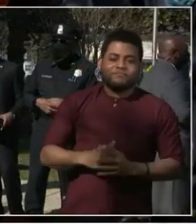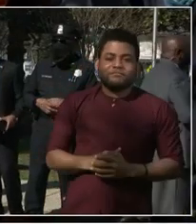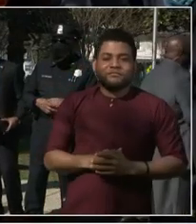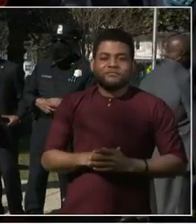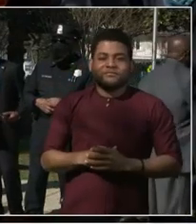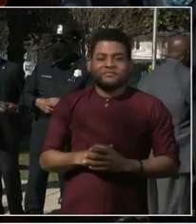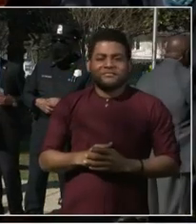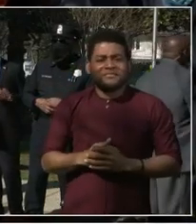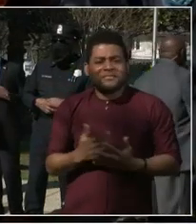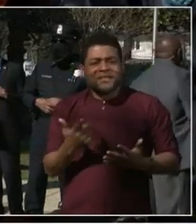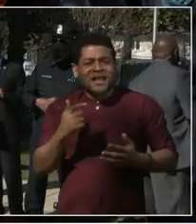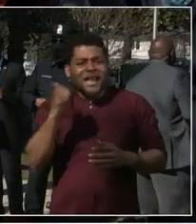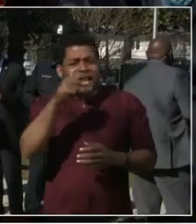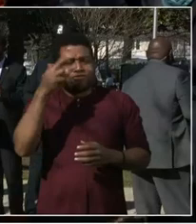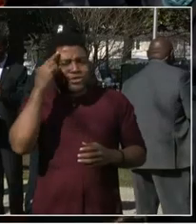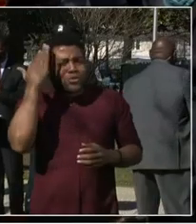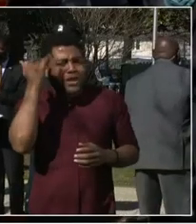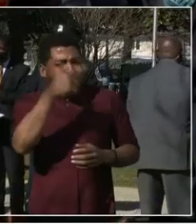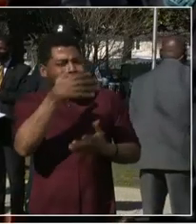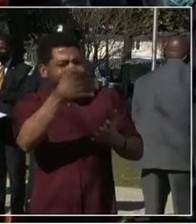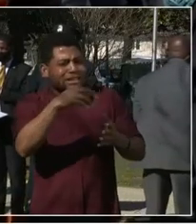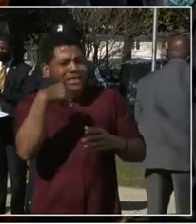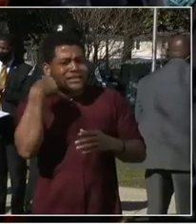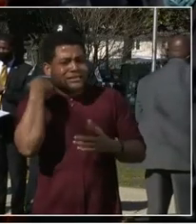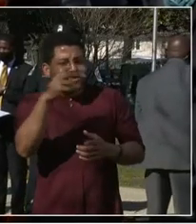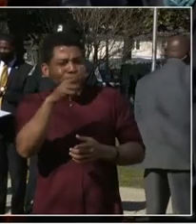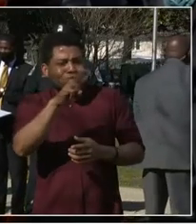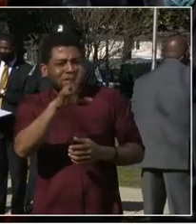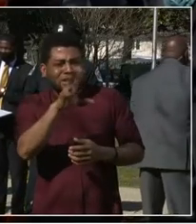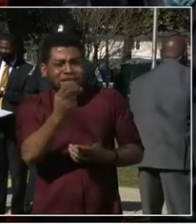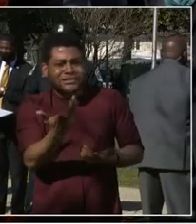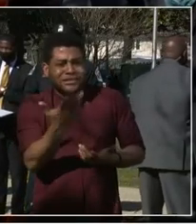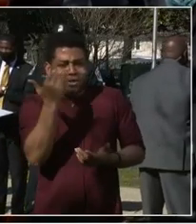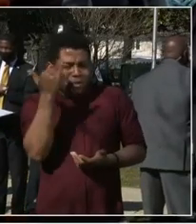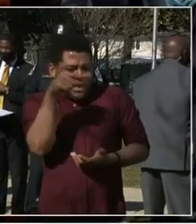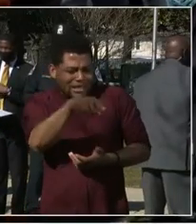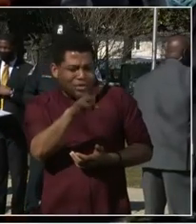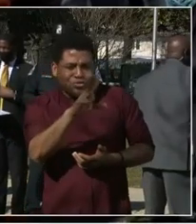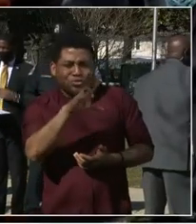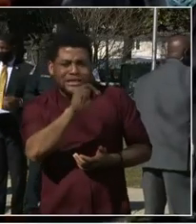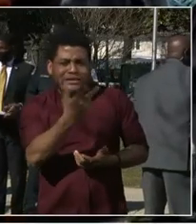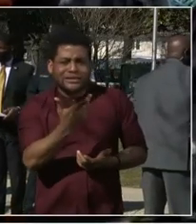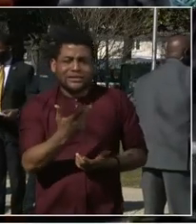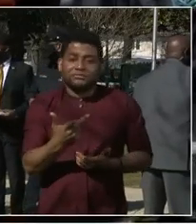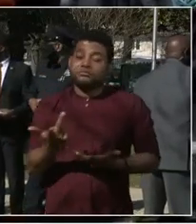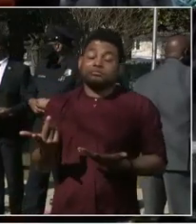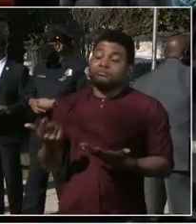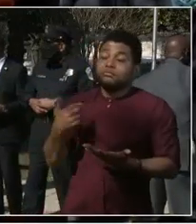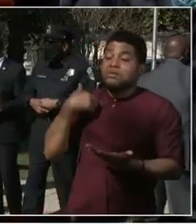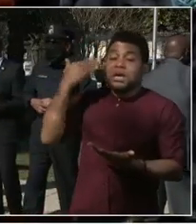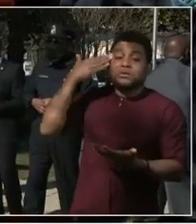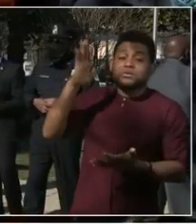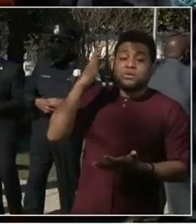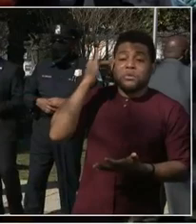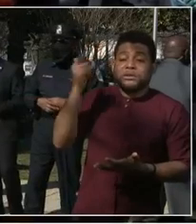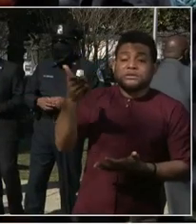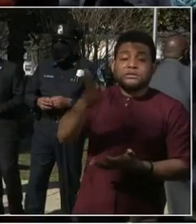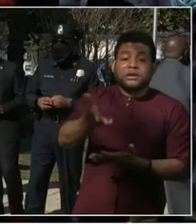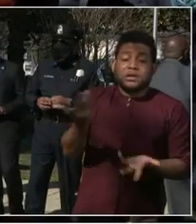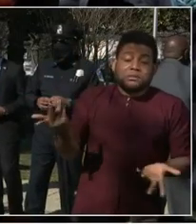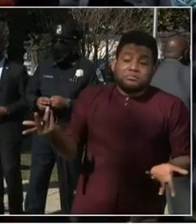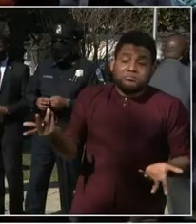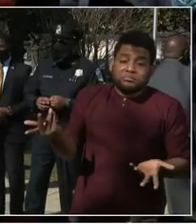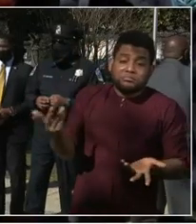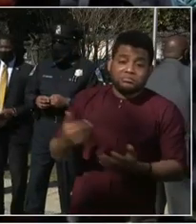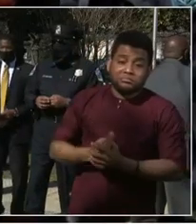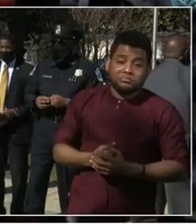2:30 in the morning this morning? Not that I'm aware of, but I can just tell you that the incidences that